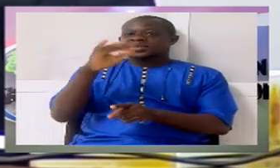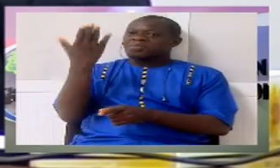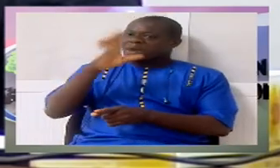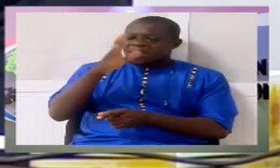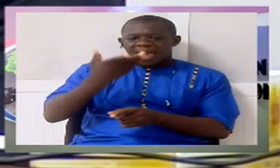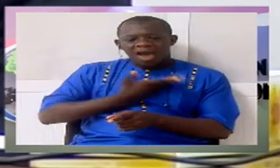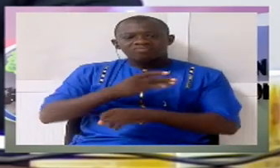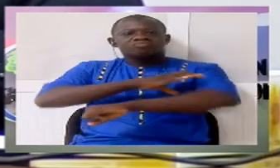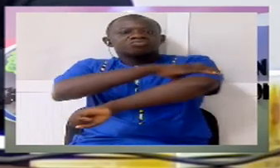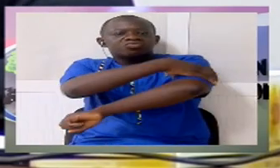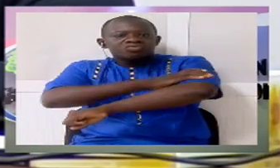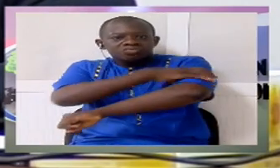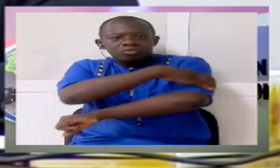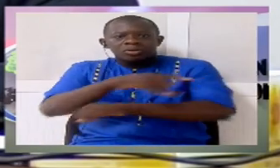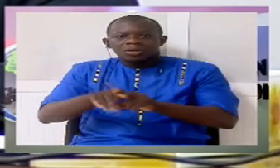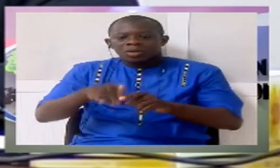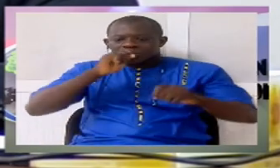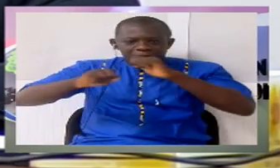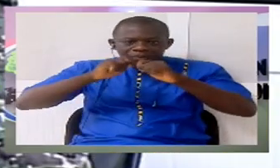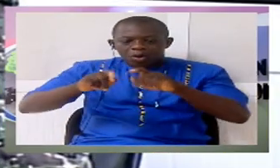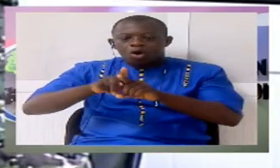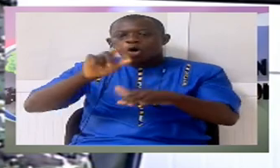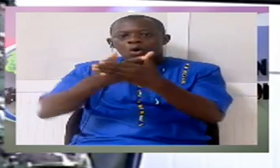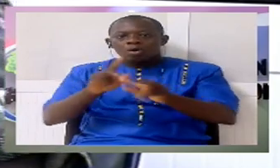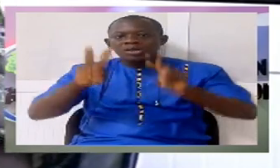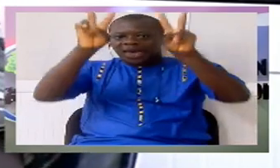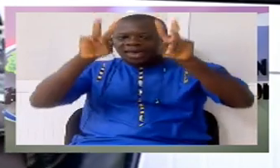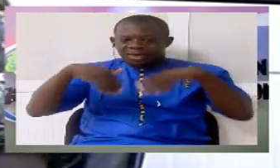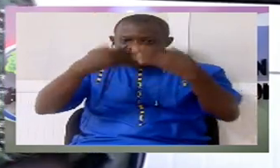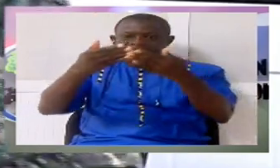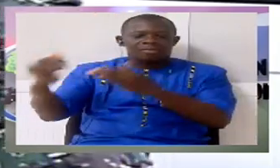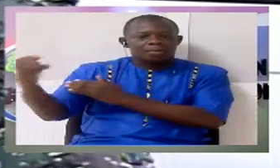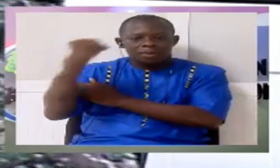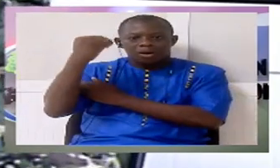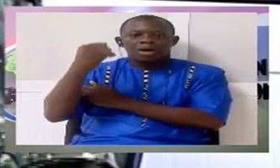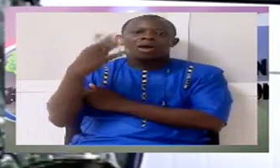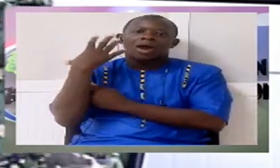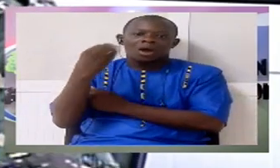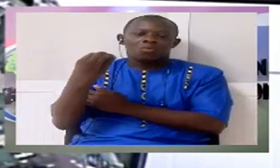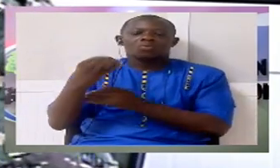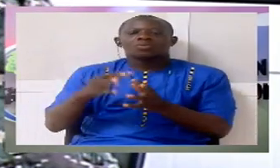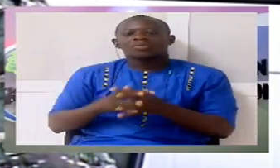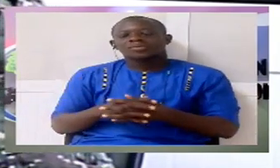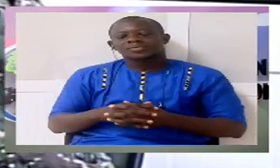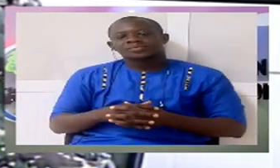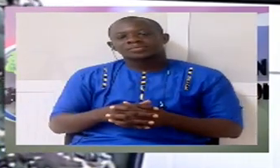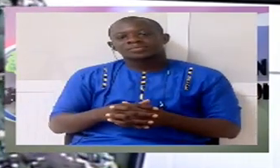or was it power given to him by Jami? Galla ci amé won la ndax doole bu ko yaaya jamme jox